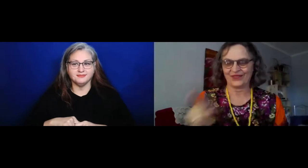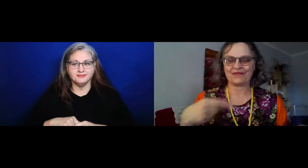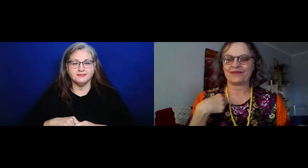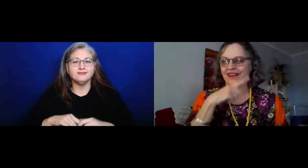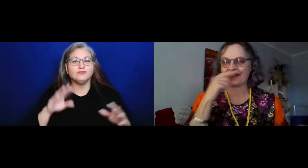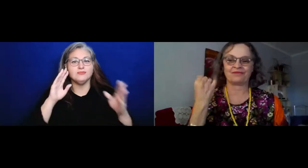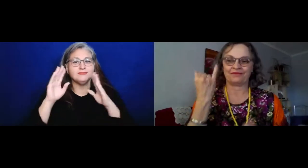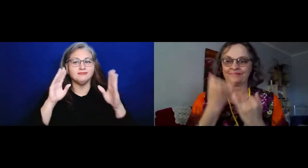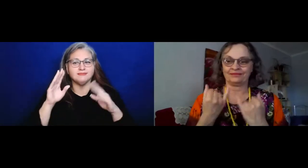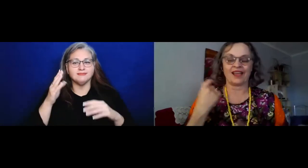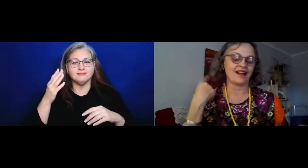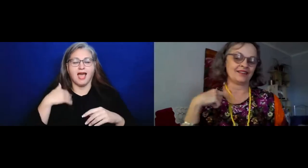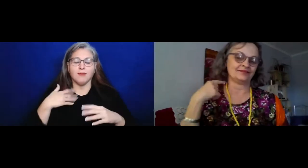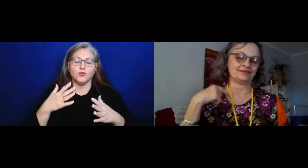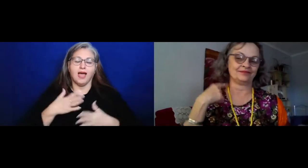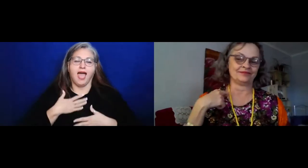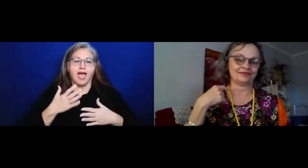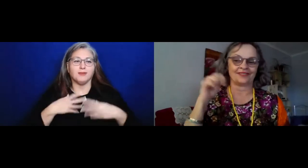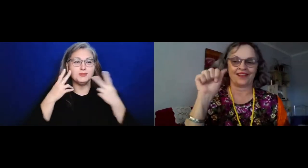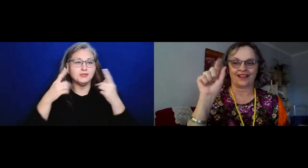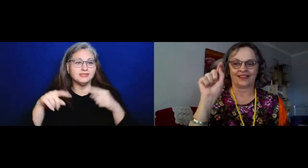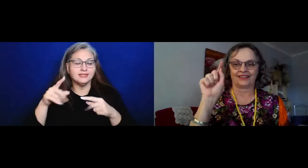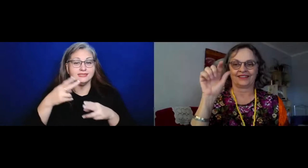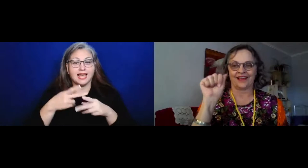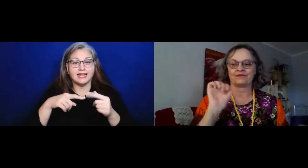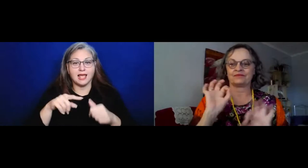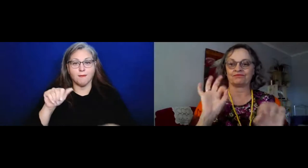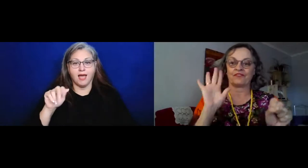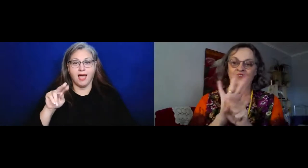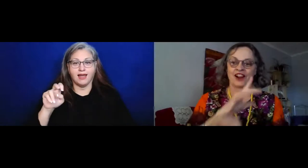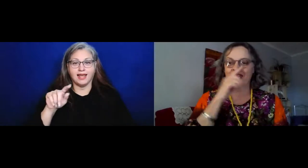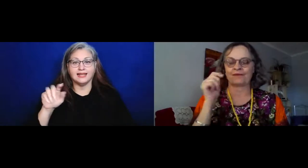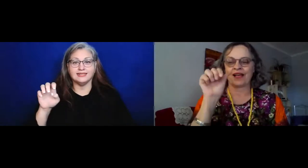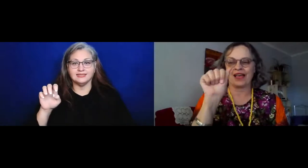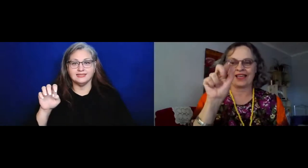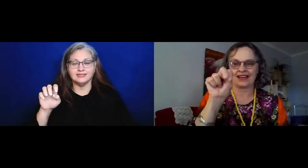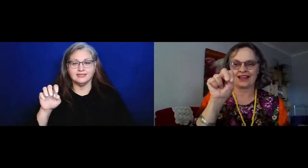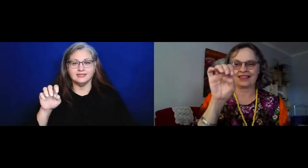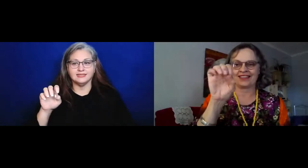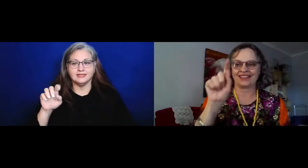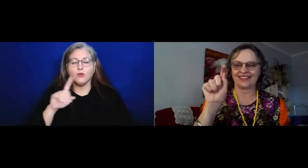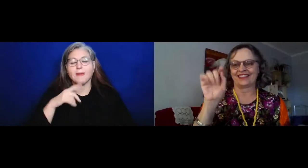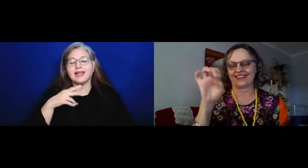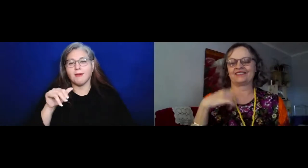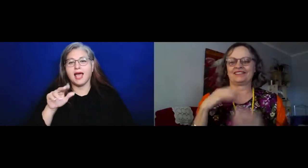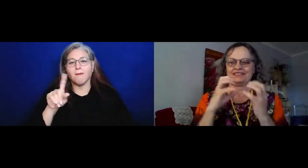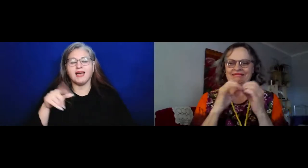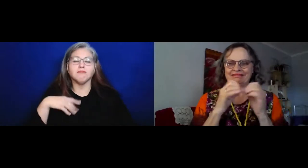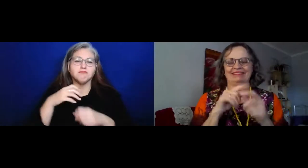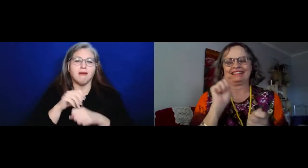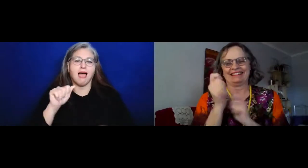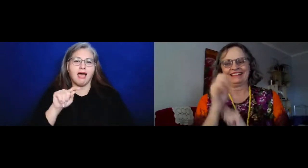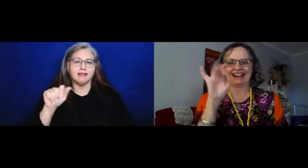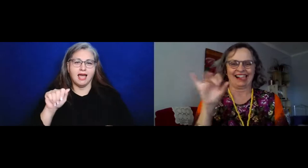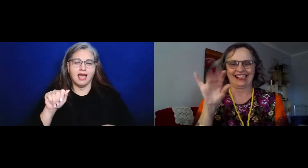Good day, everybody. I'm so glad to see you. My sign name is Annette, or rather my name is Atta, and